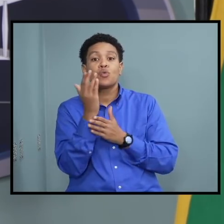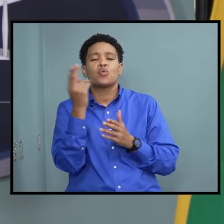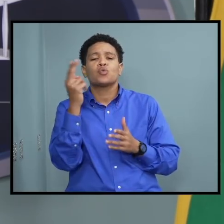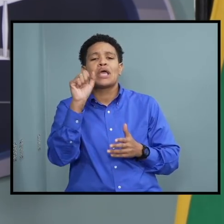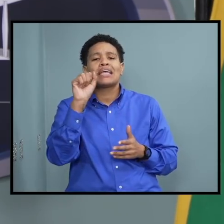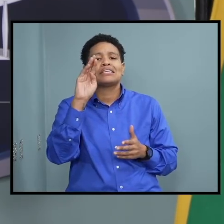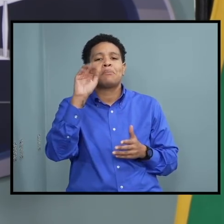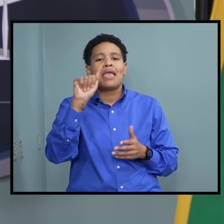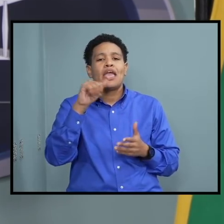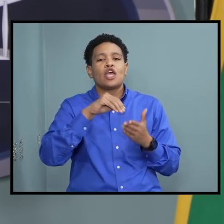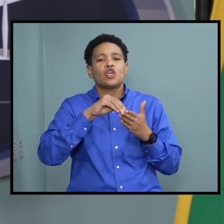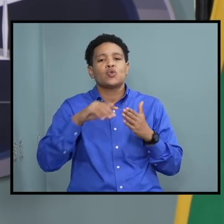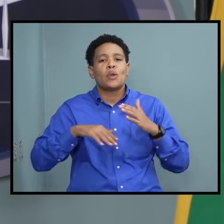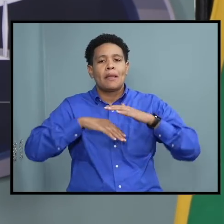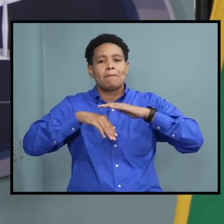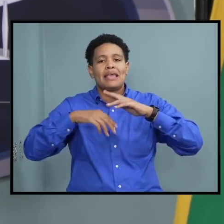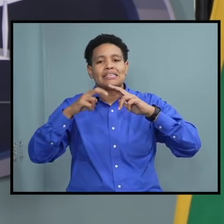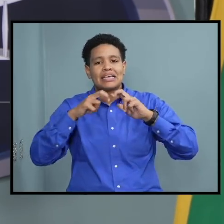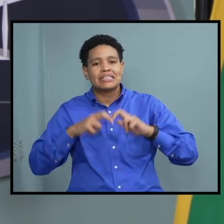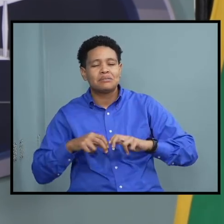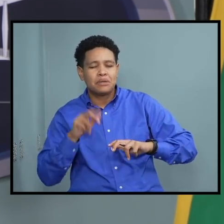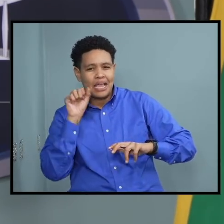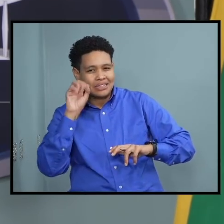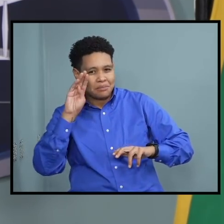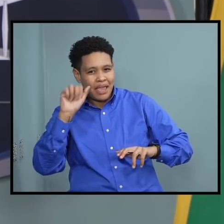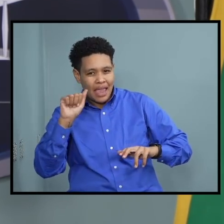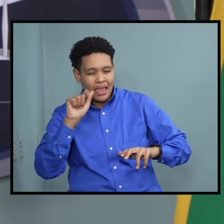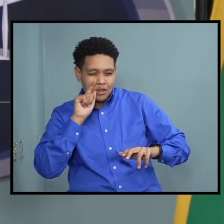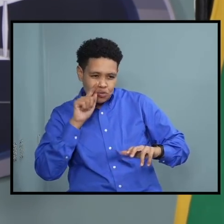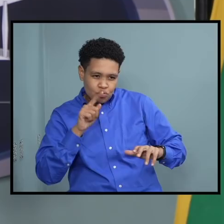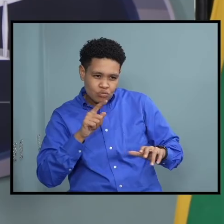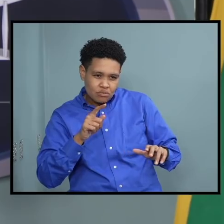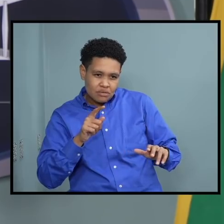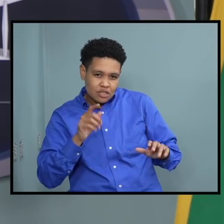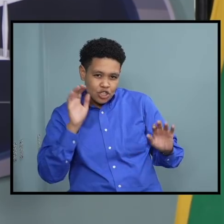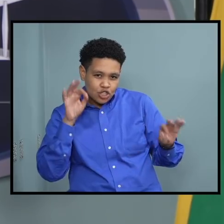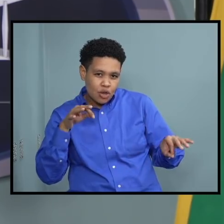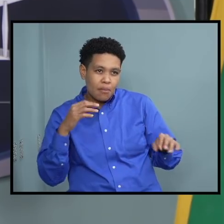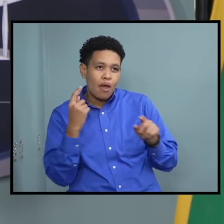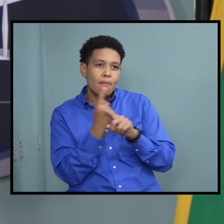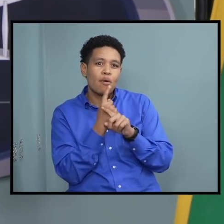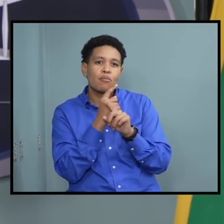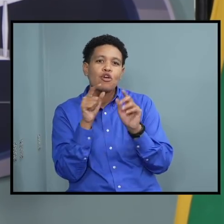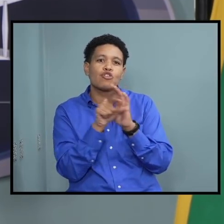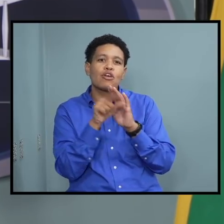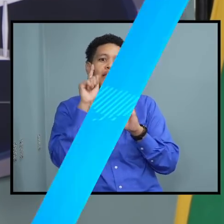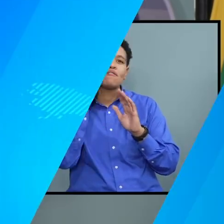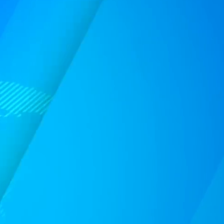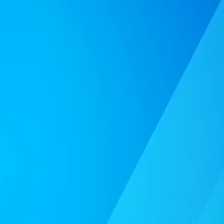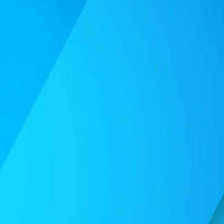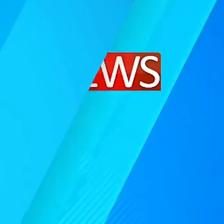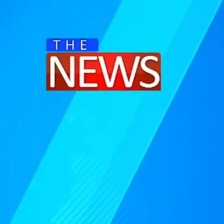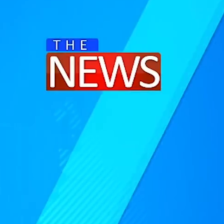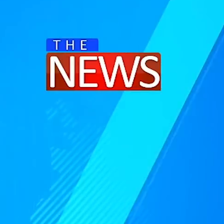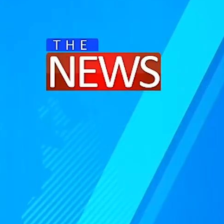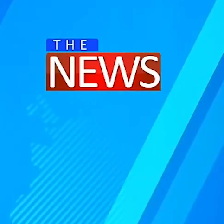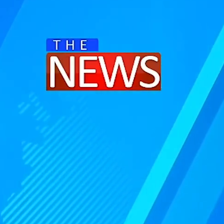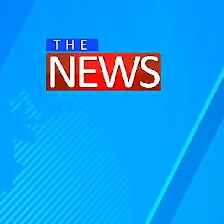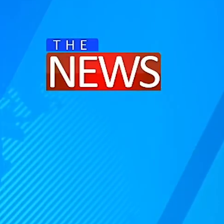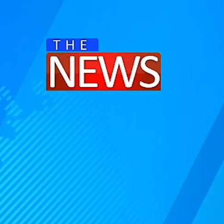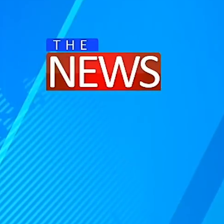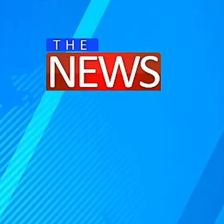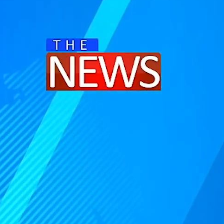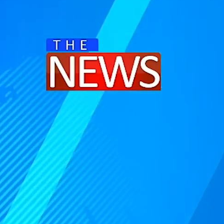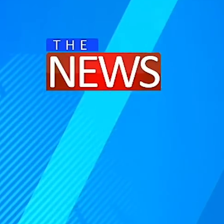to determine an approximately or an appropriate grade for the students without having to write the exam. As the